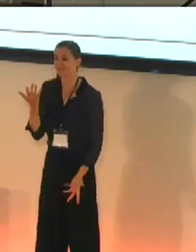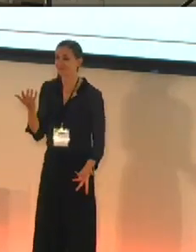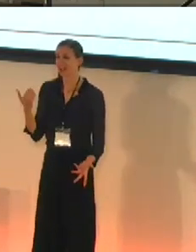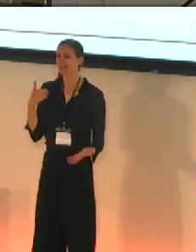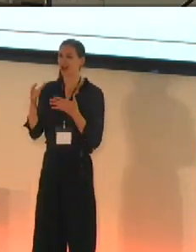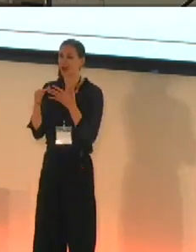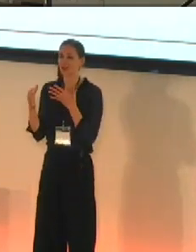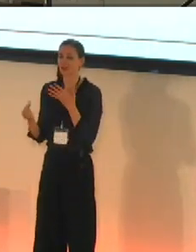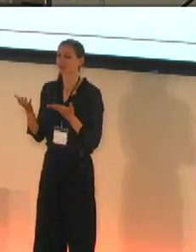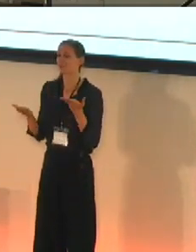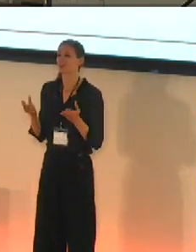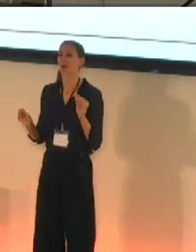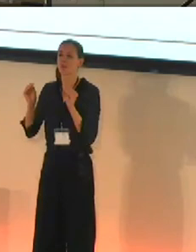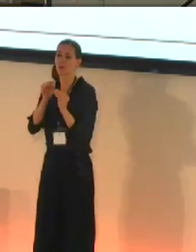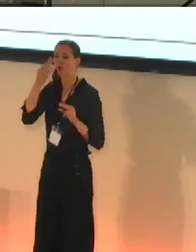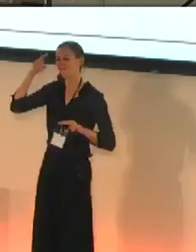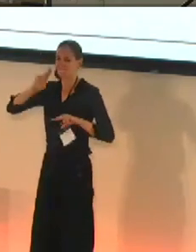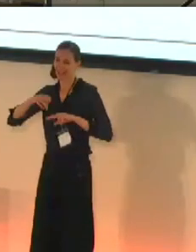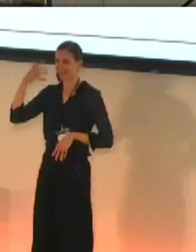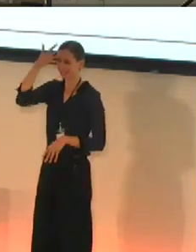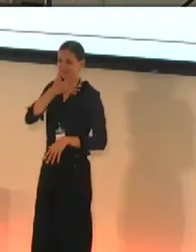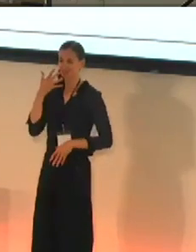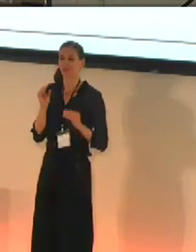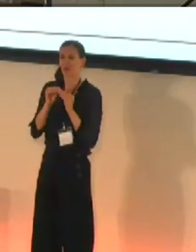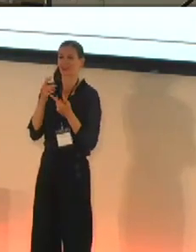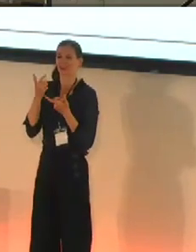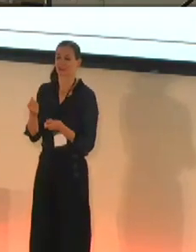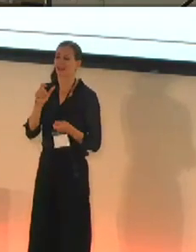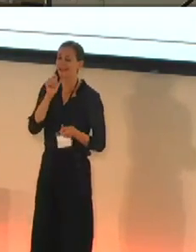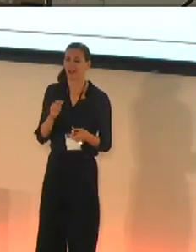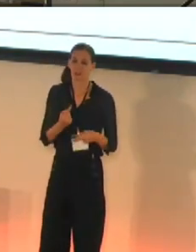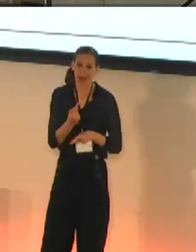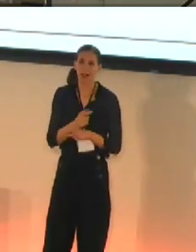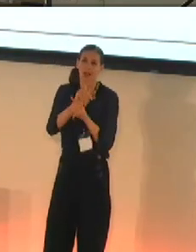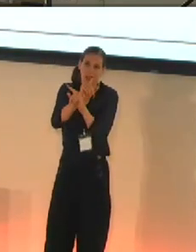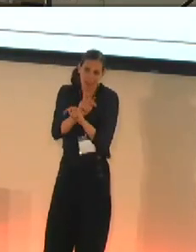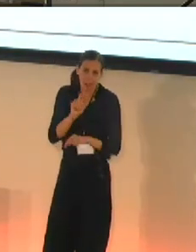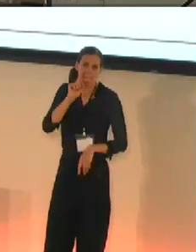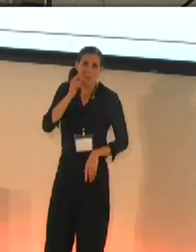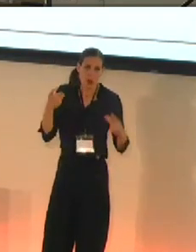to have a more fun guide appearance, something more interesting than just a classic human avatar, which leads us into our next point